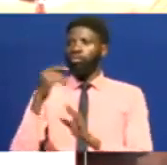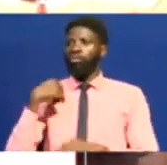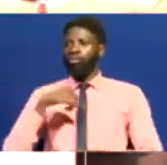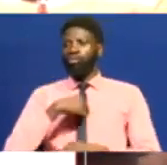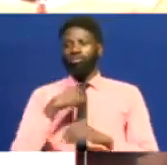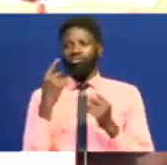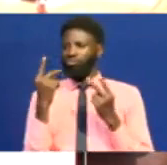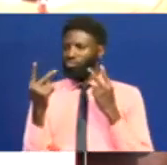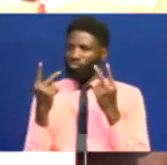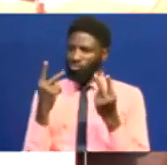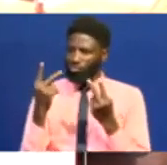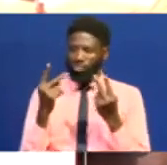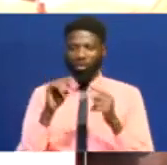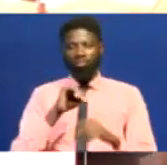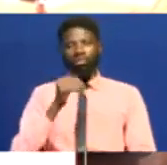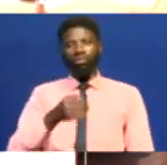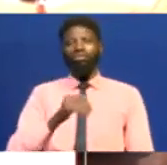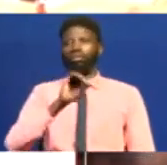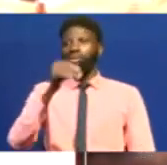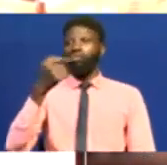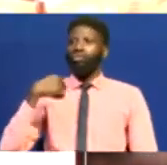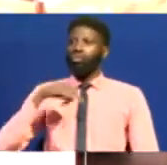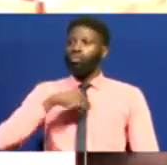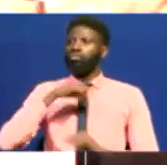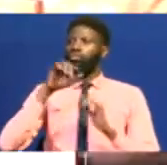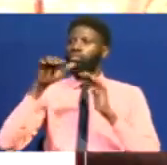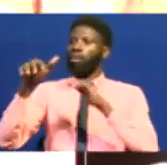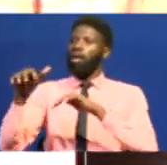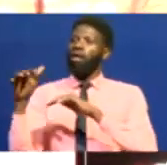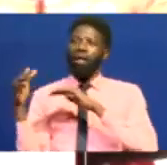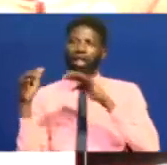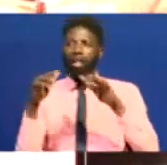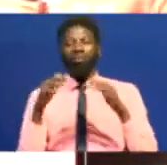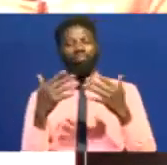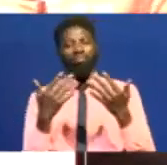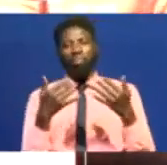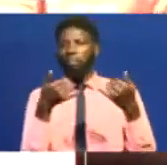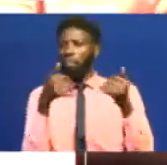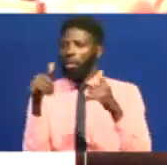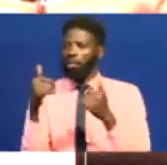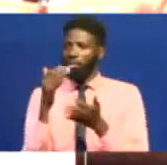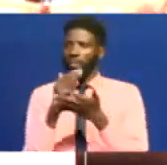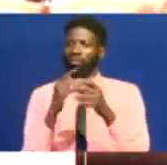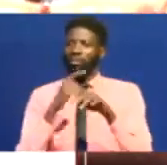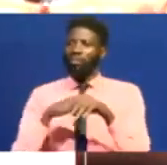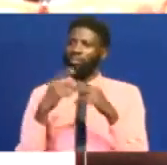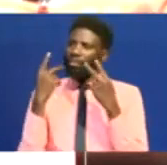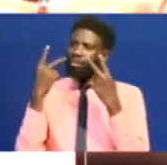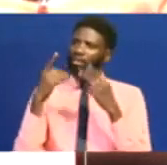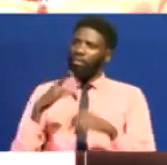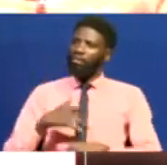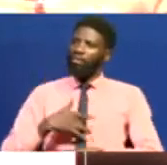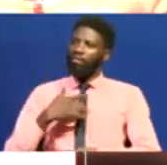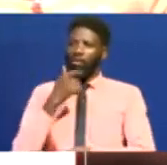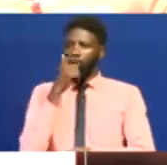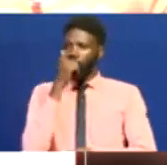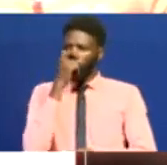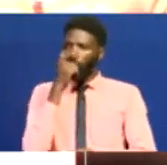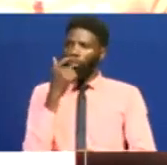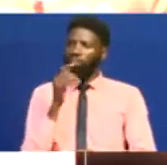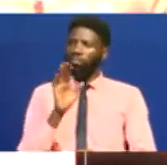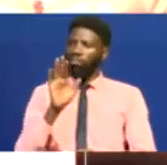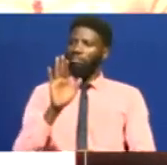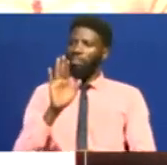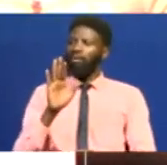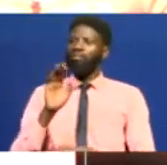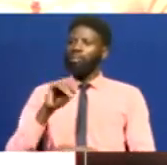to see in the cities that we usually go to play in. And sometimes you wish that or you love to see your city get to